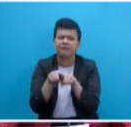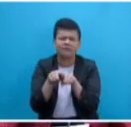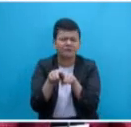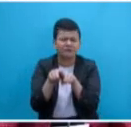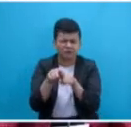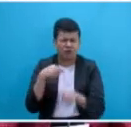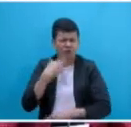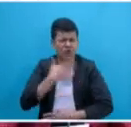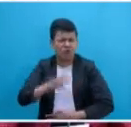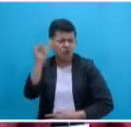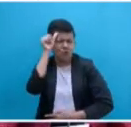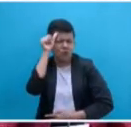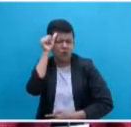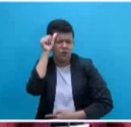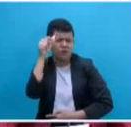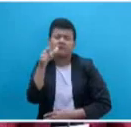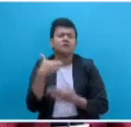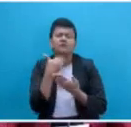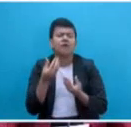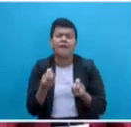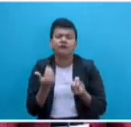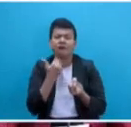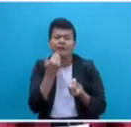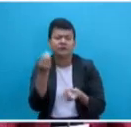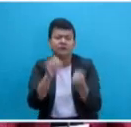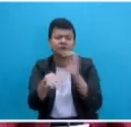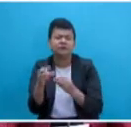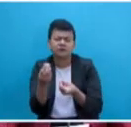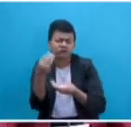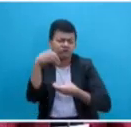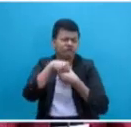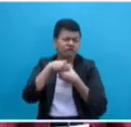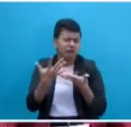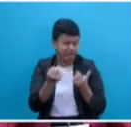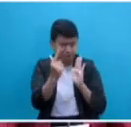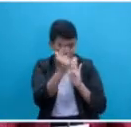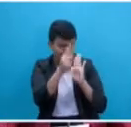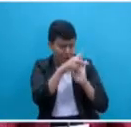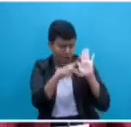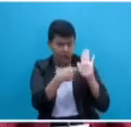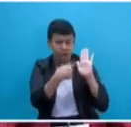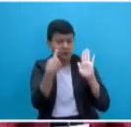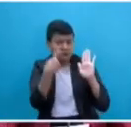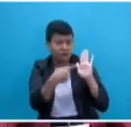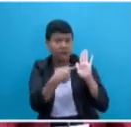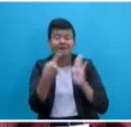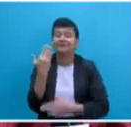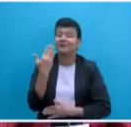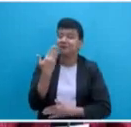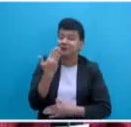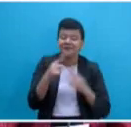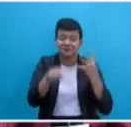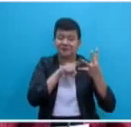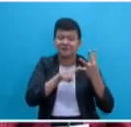opposition members' input in the year have been incorporated into policy statements to come from the address? What is the government legislative program